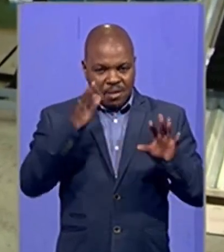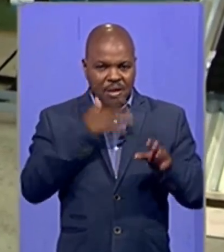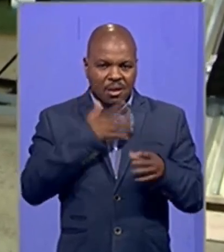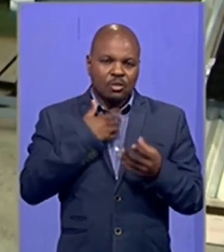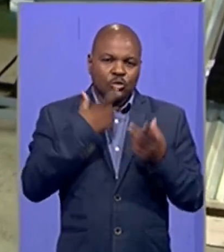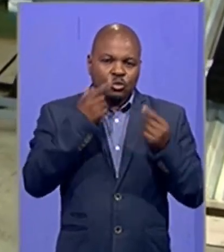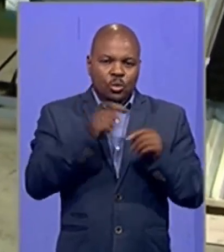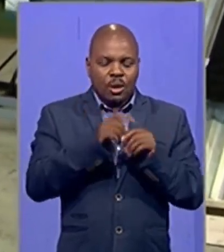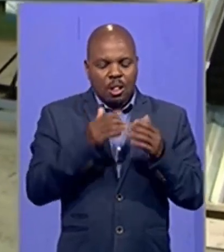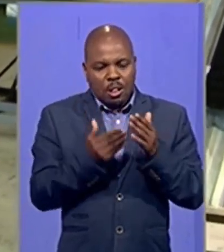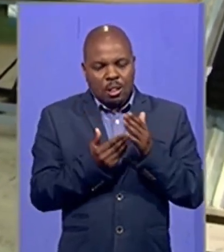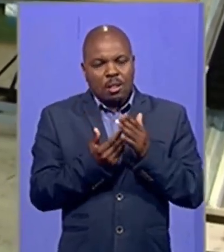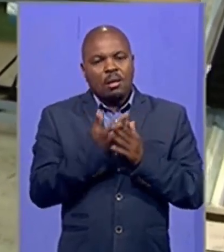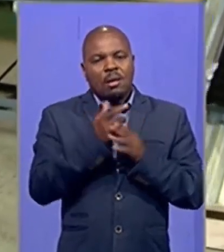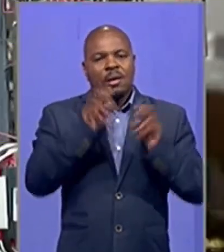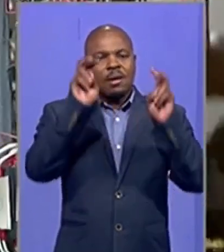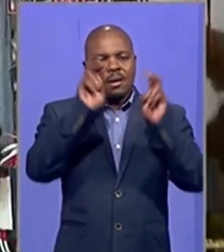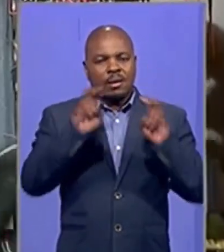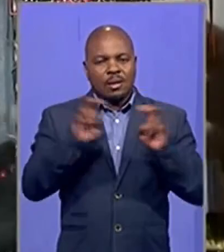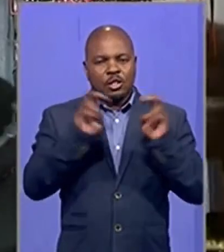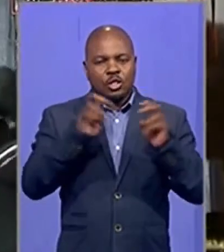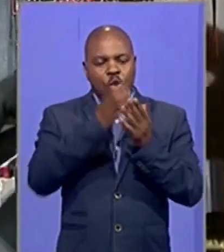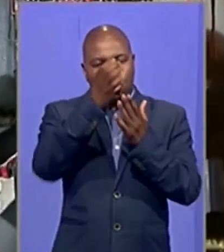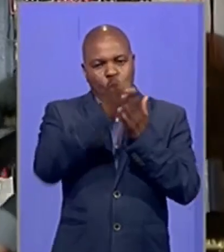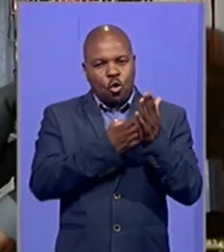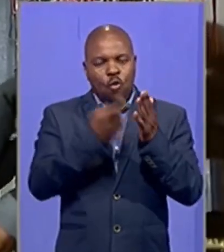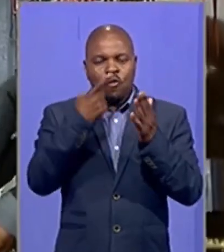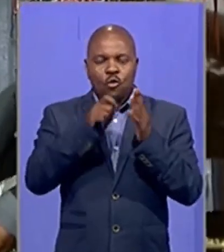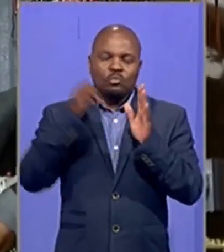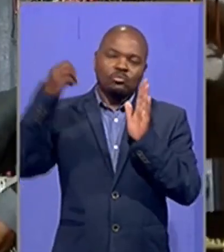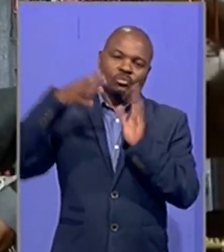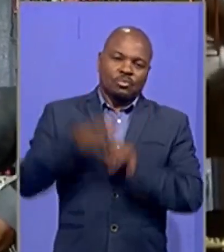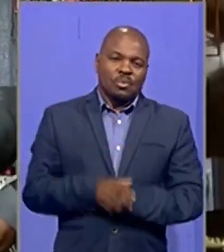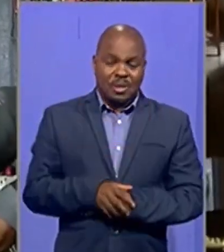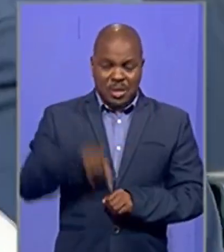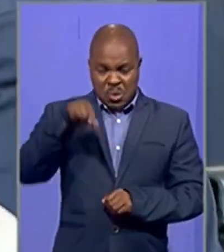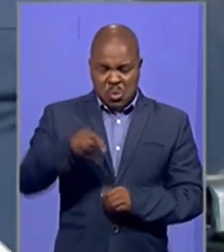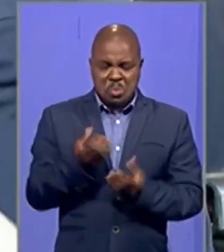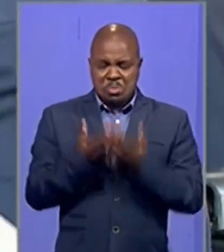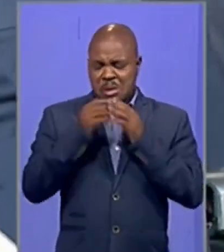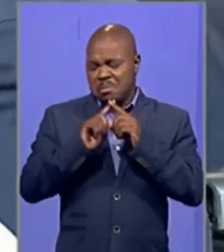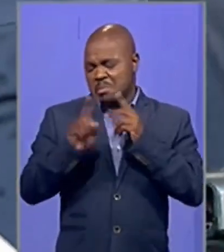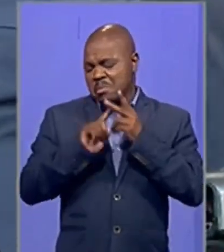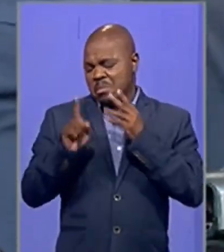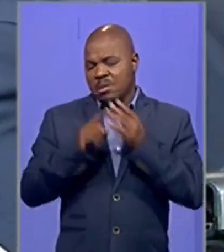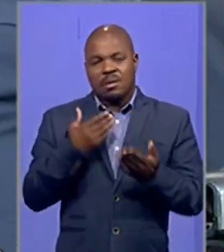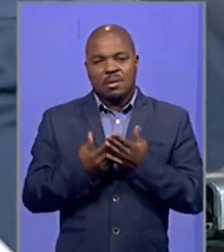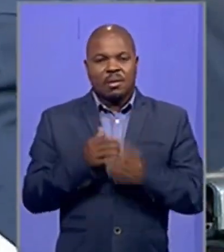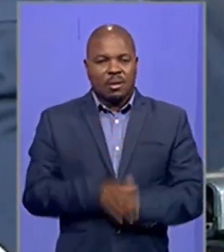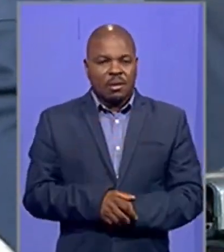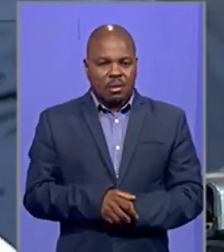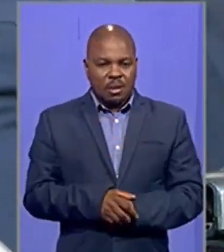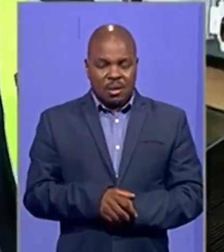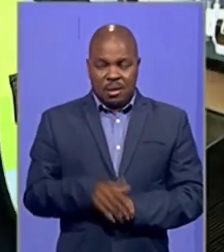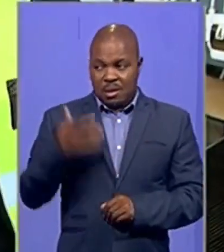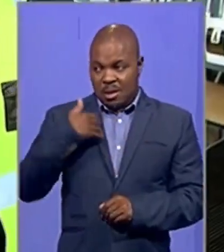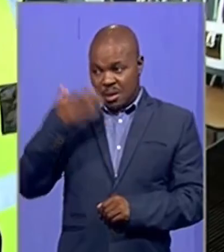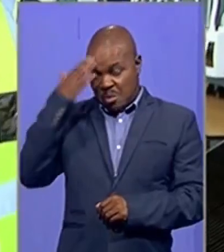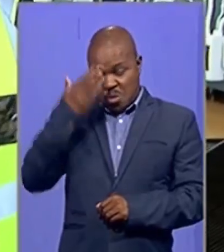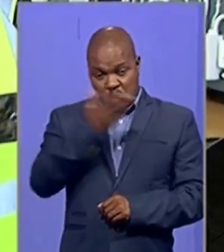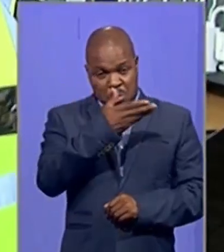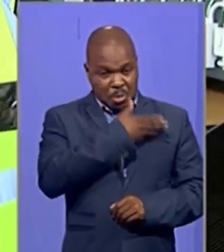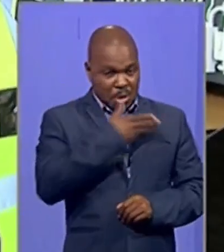the renewable energy course. Dingata tse ka etswang mona. I think you are fully aware, ma'am, that